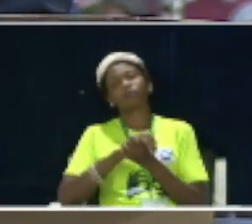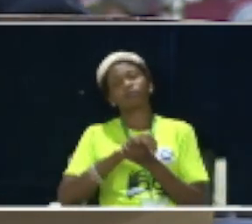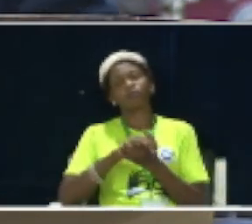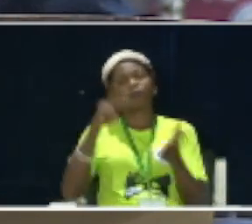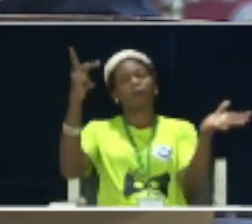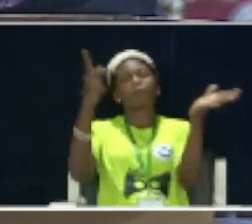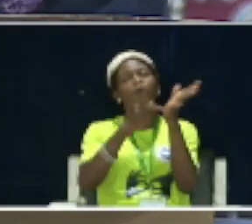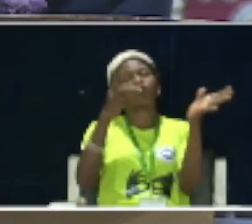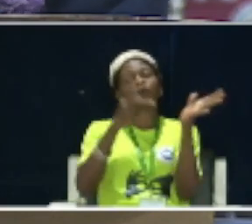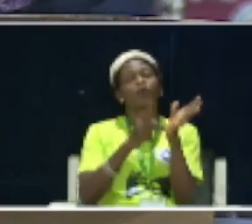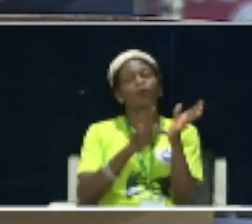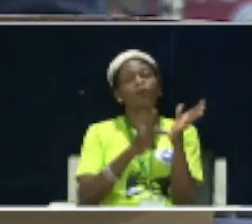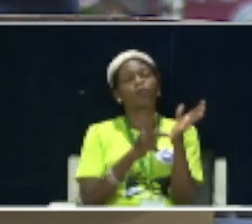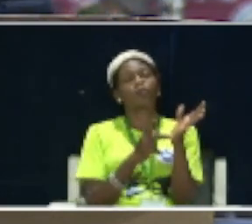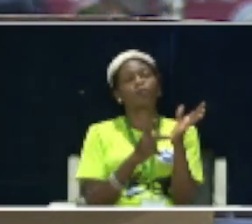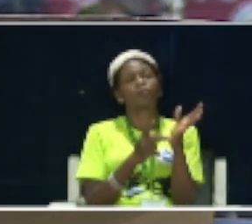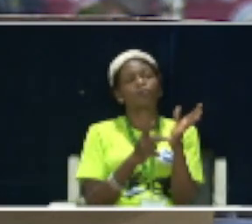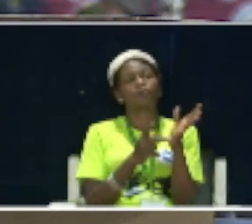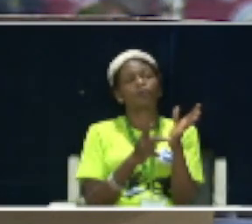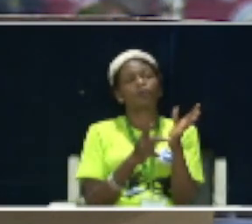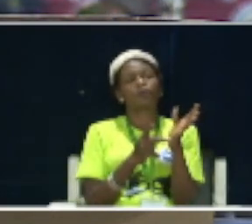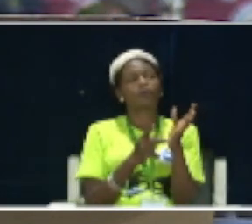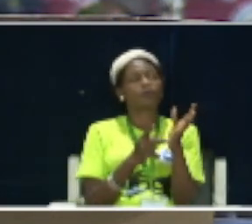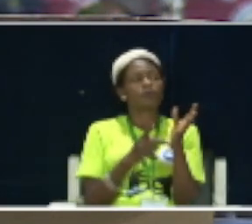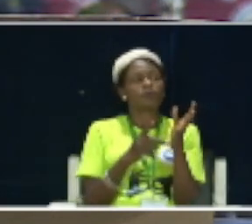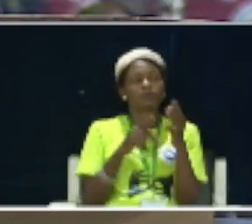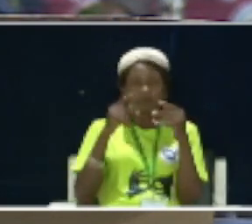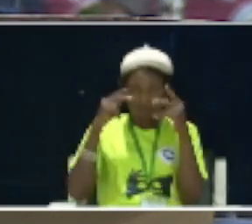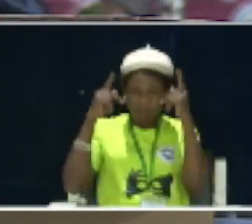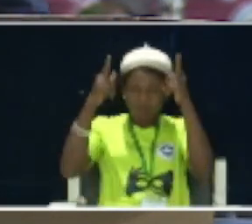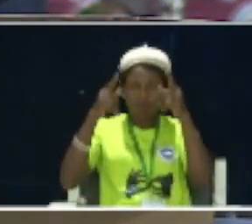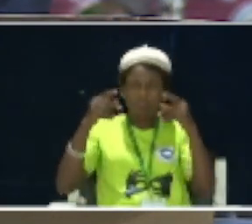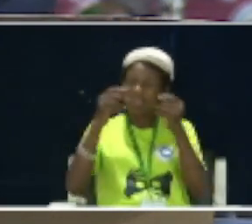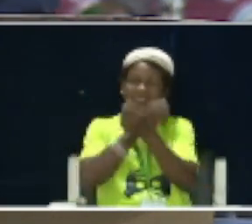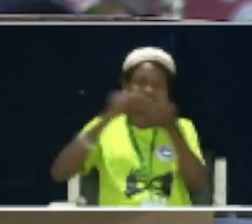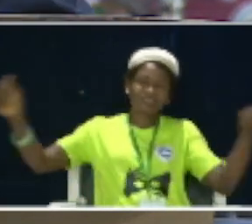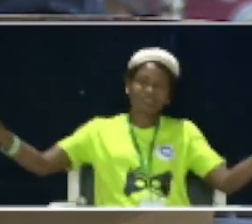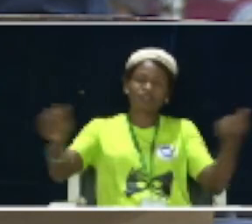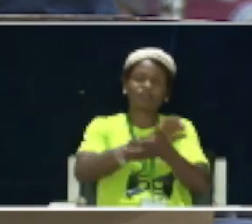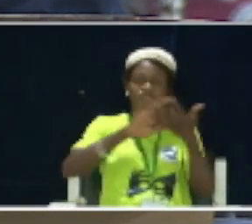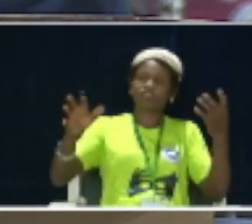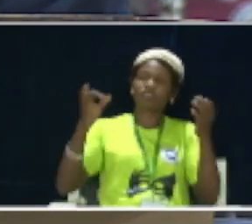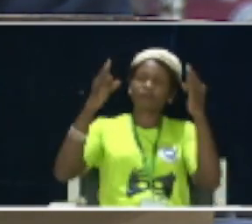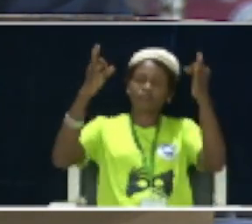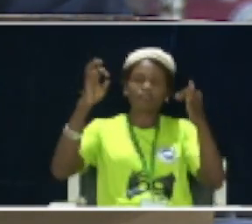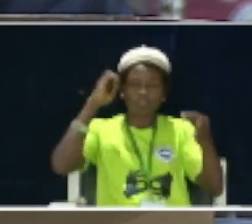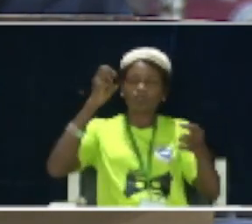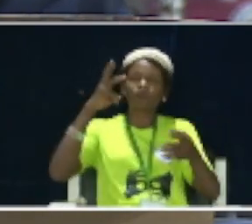Paul had squandered his future. He was persecuting the Christians and killing them.